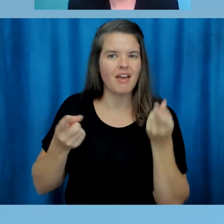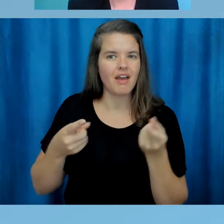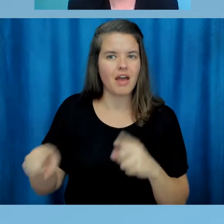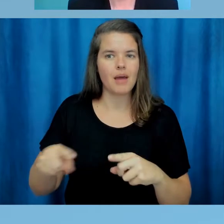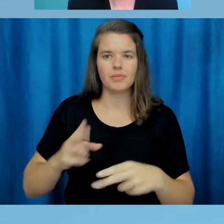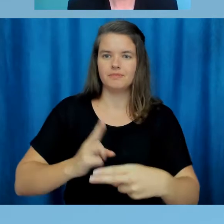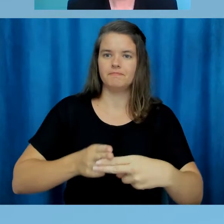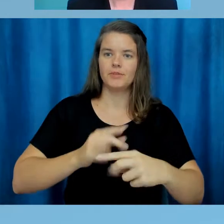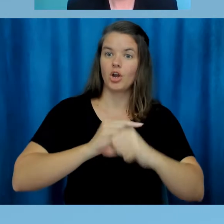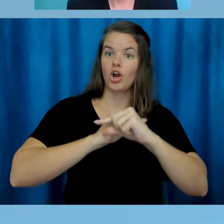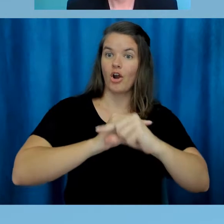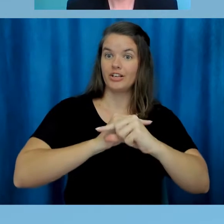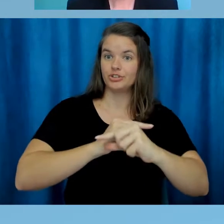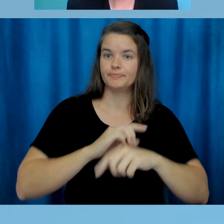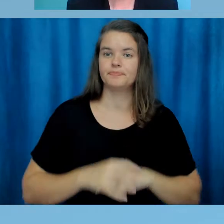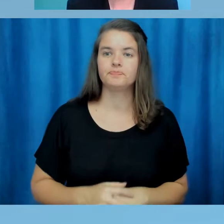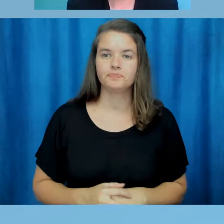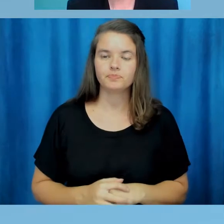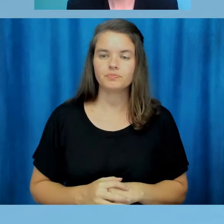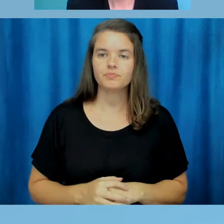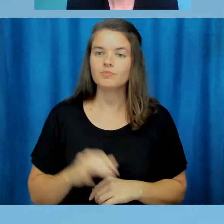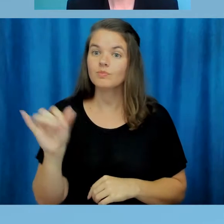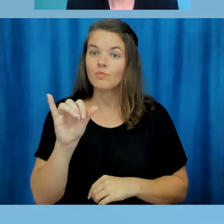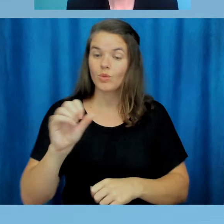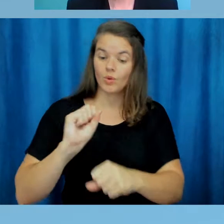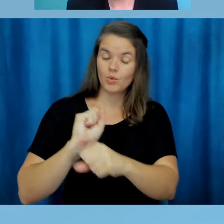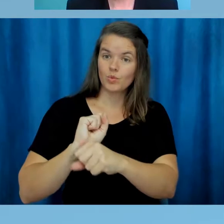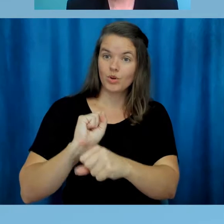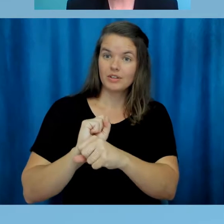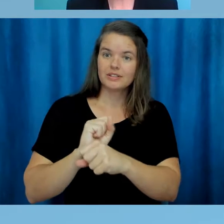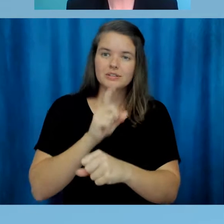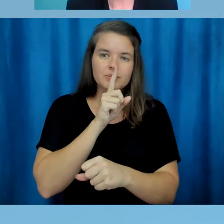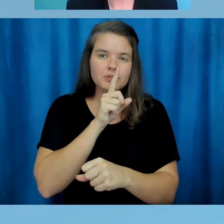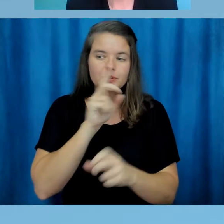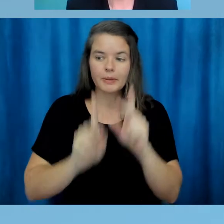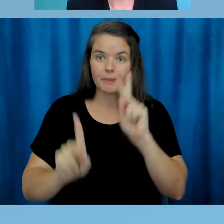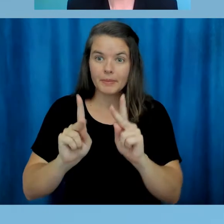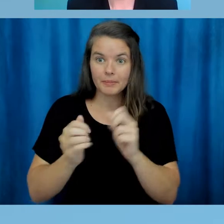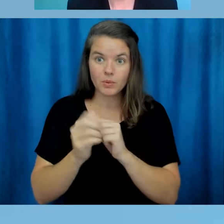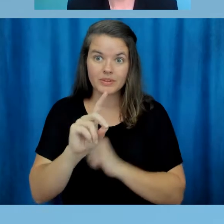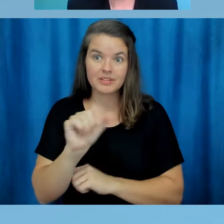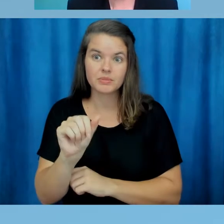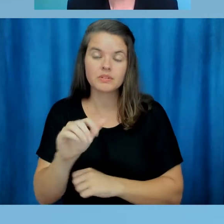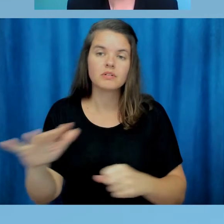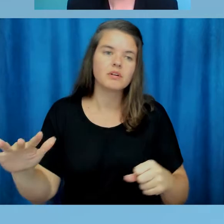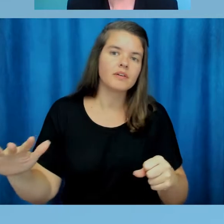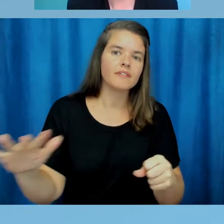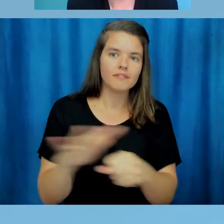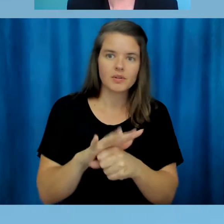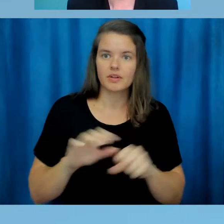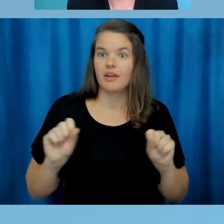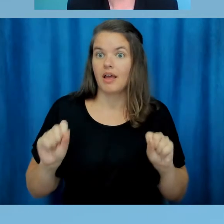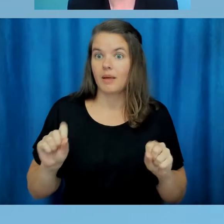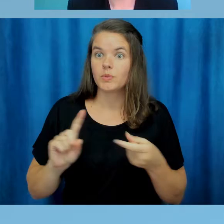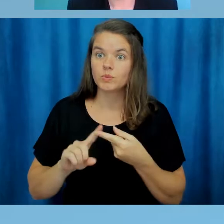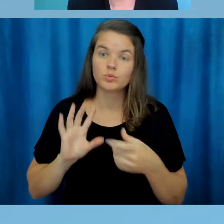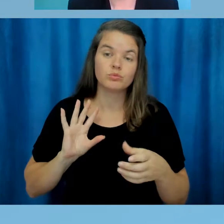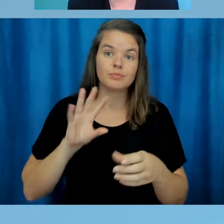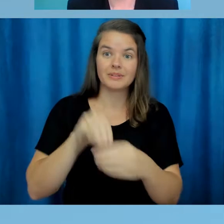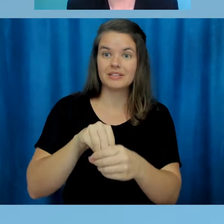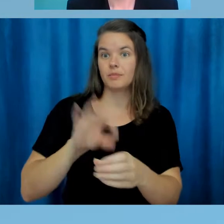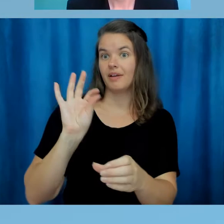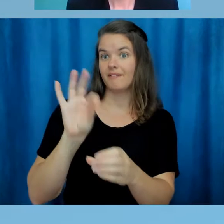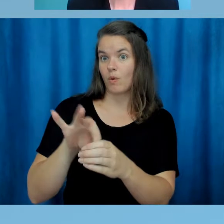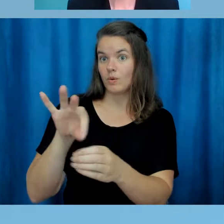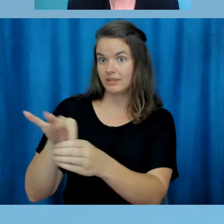with guardianship. We're also working to ensure that people with disabilities are fully able to participate